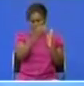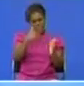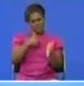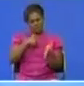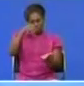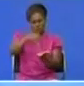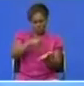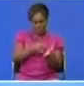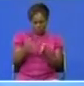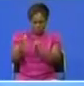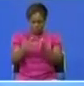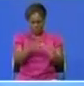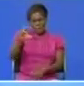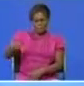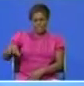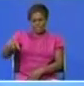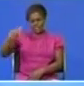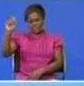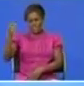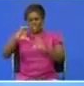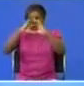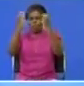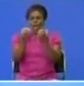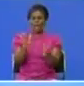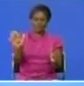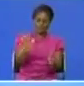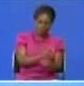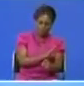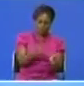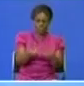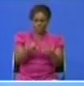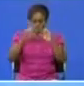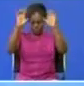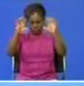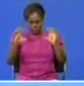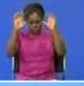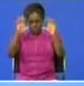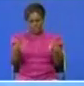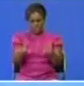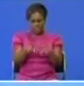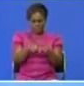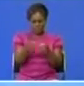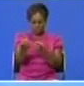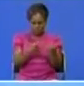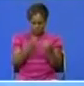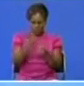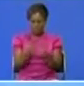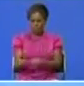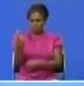improving infrastructure, marketing Kenya on a global stage through innovative campaigns, as well as tapping into emerging markets.